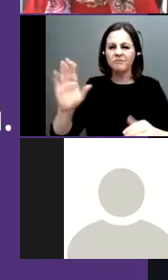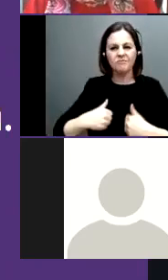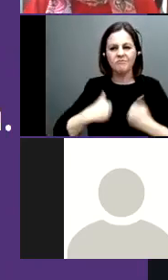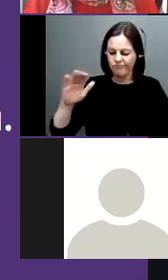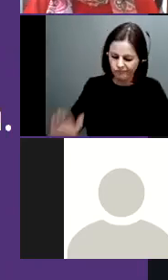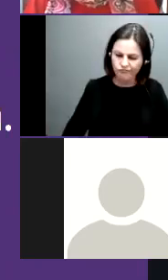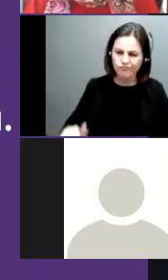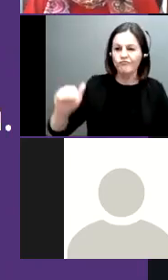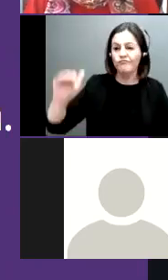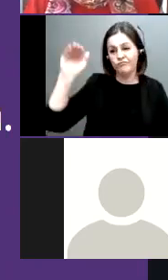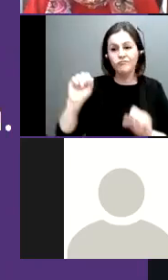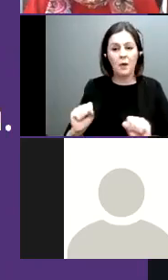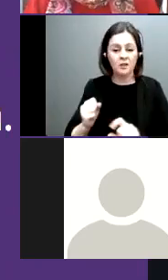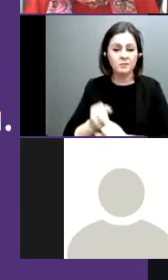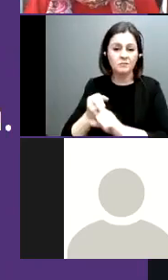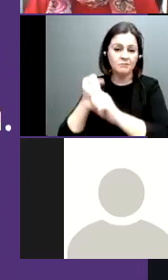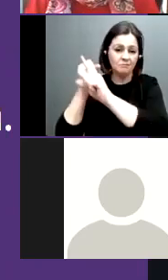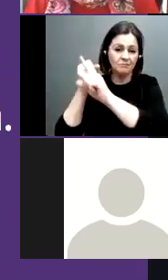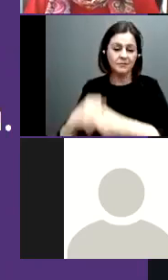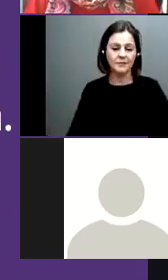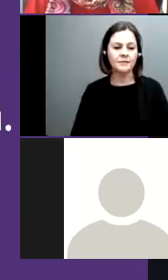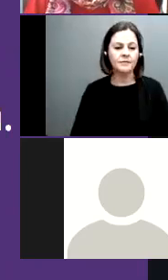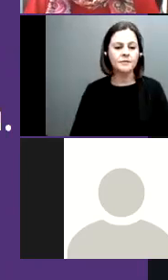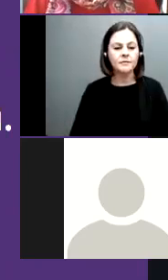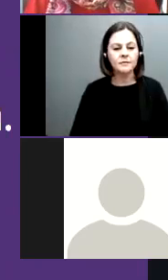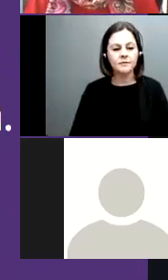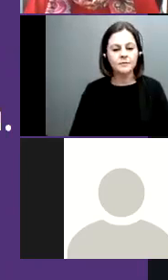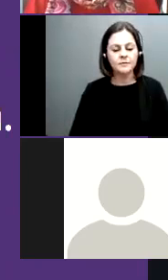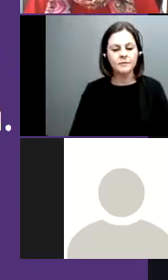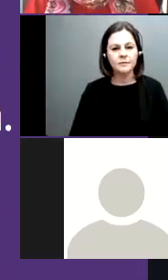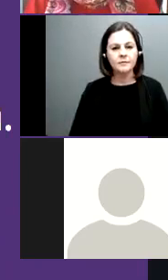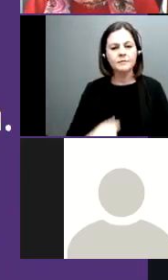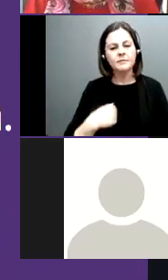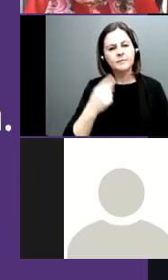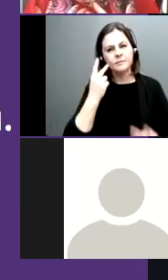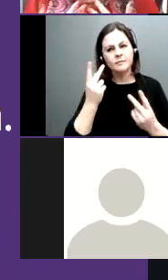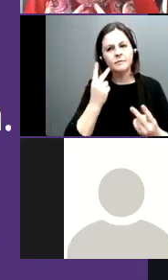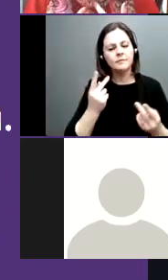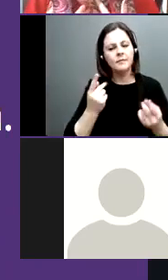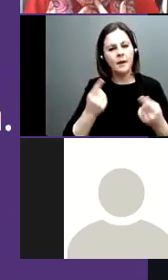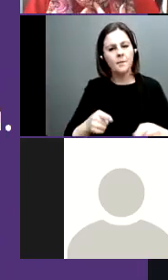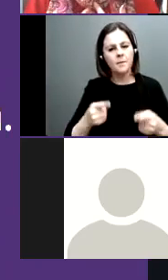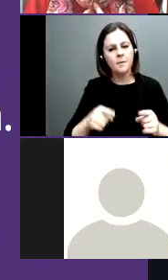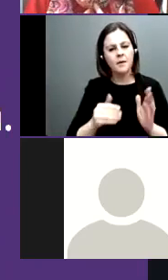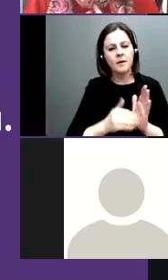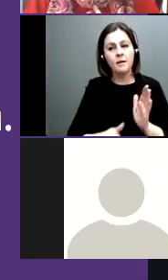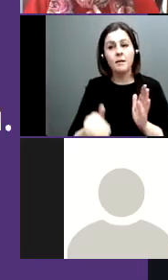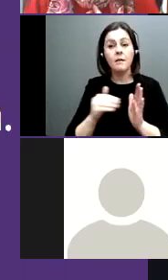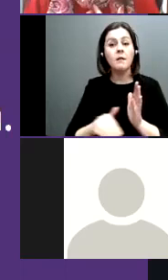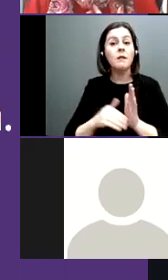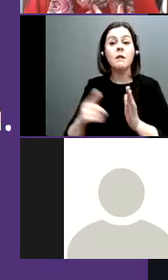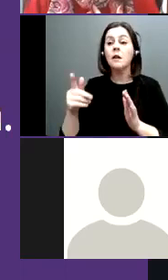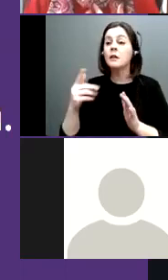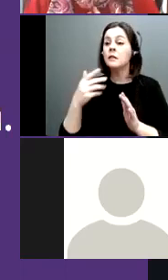And one of the things that I'm seeing sort of a pattern in is that they keep this burden to